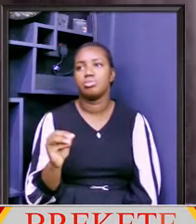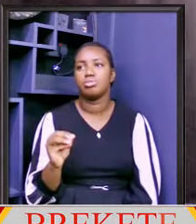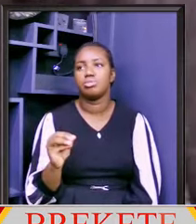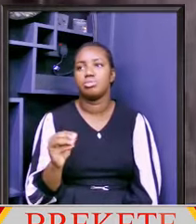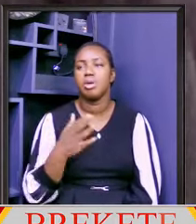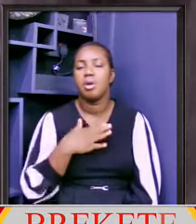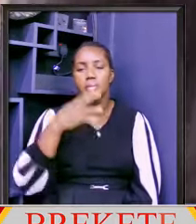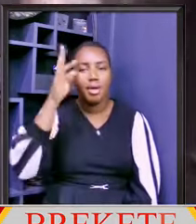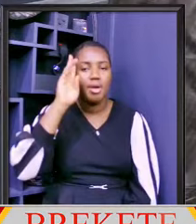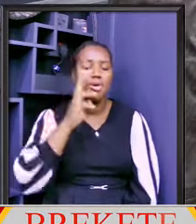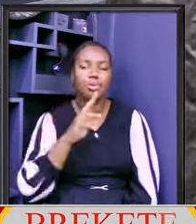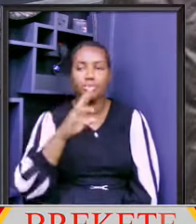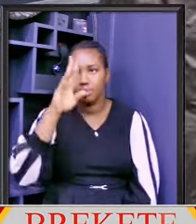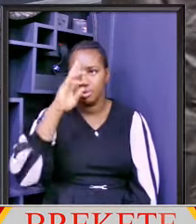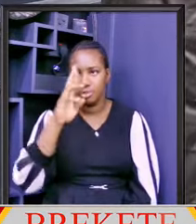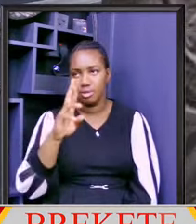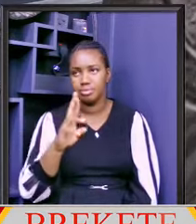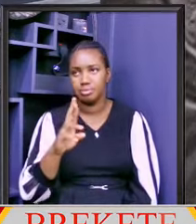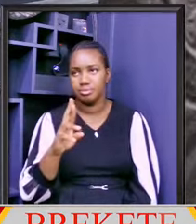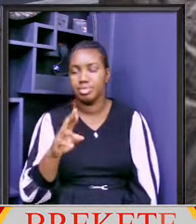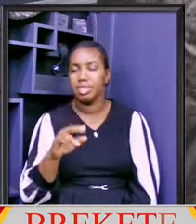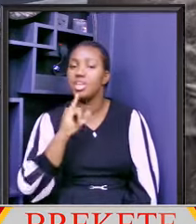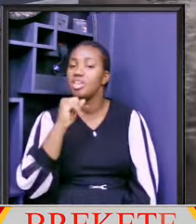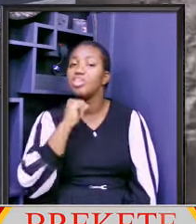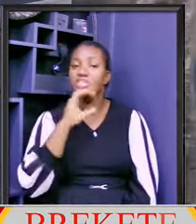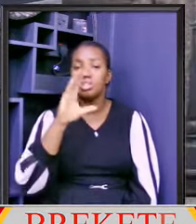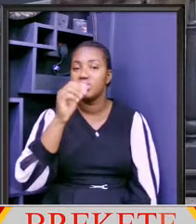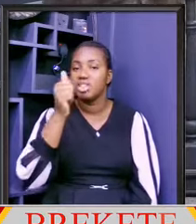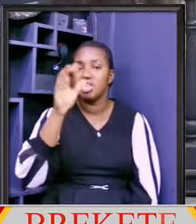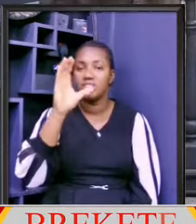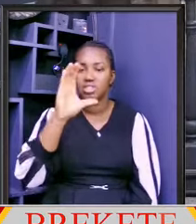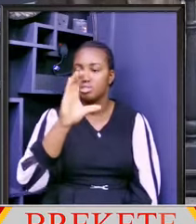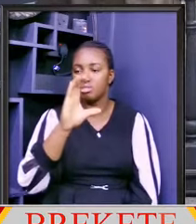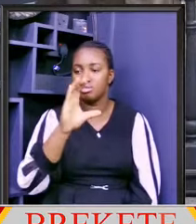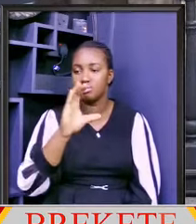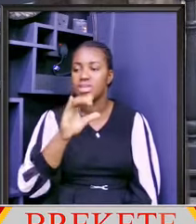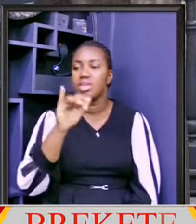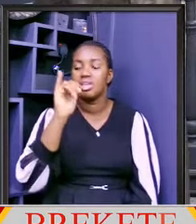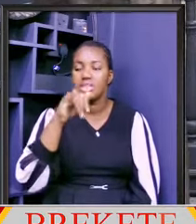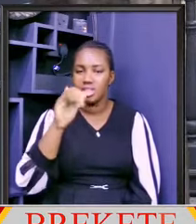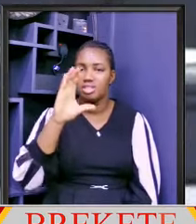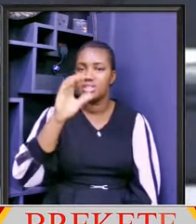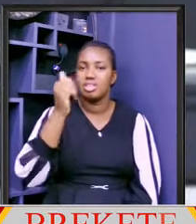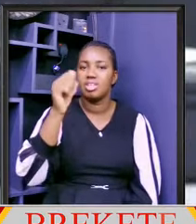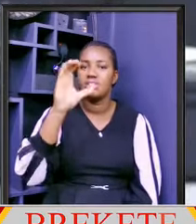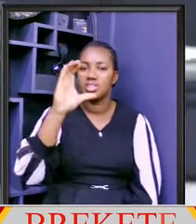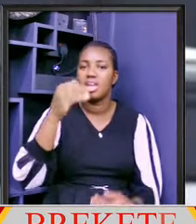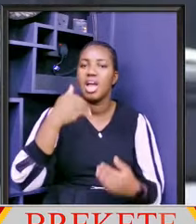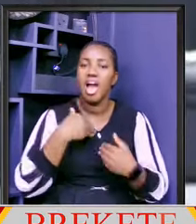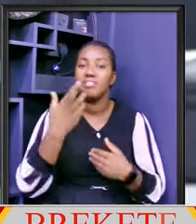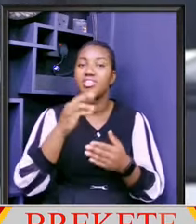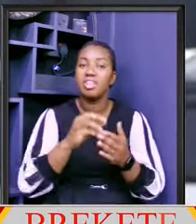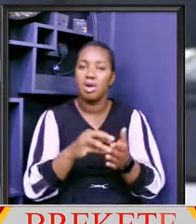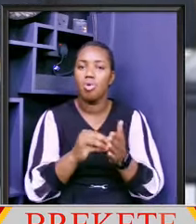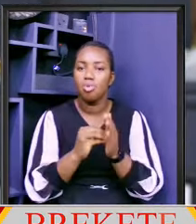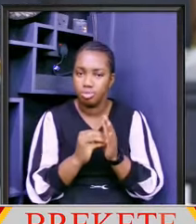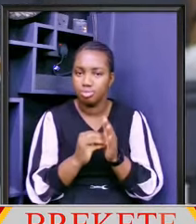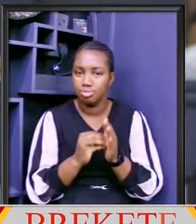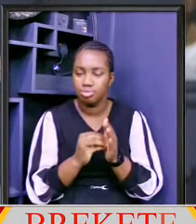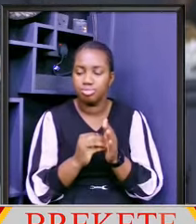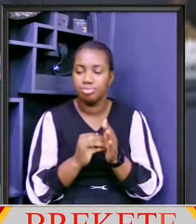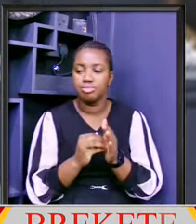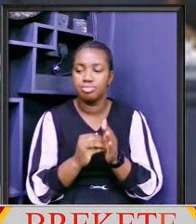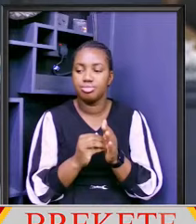my uncle, sir, no be CAC fault. Yes, CAC get their own. CAC get their own.